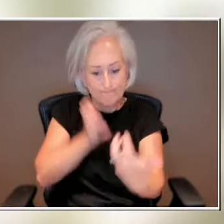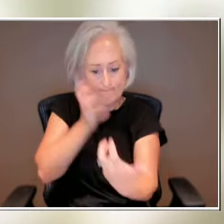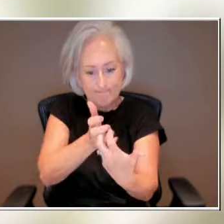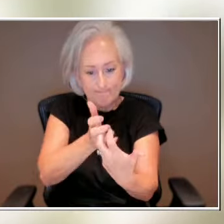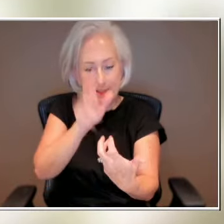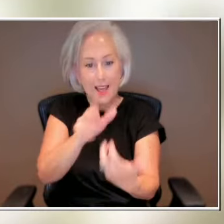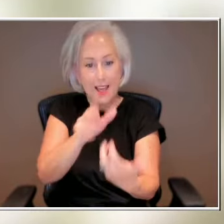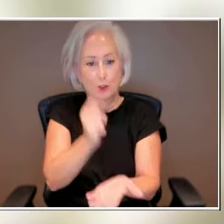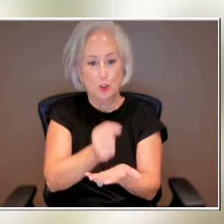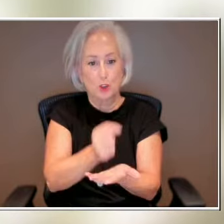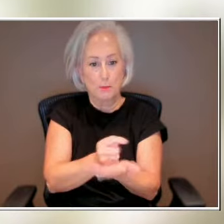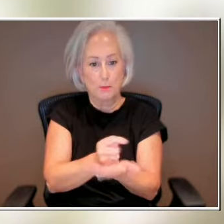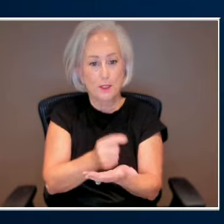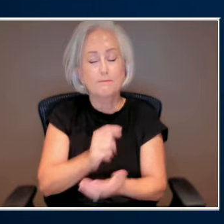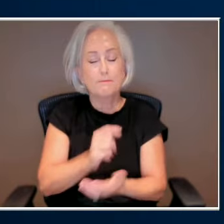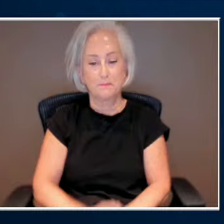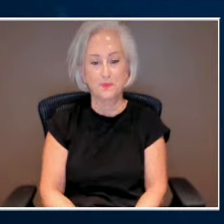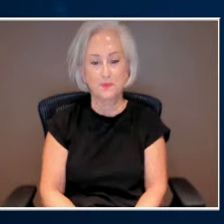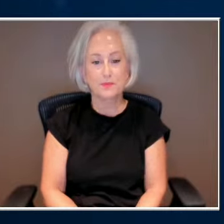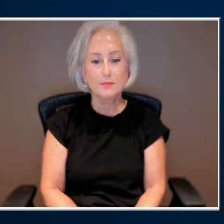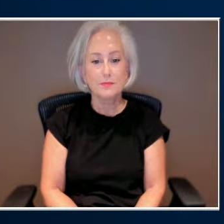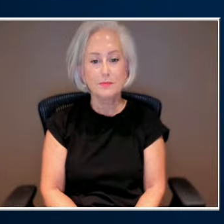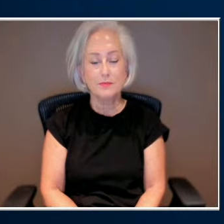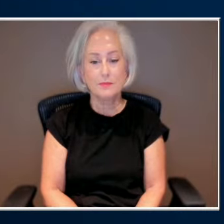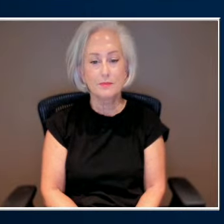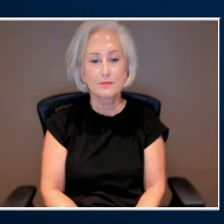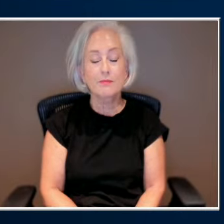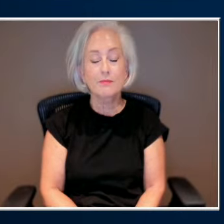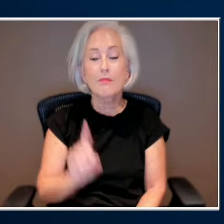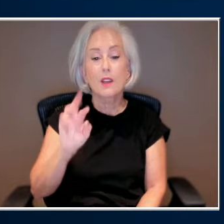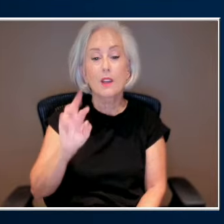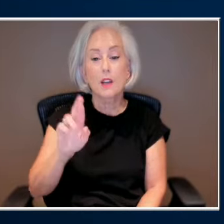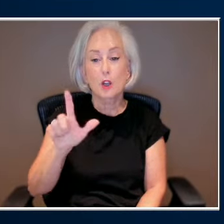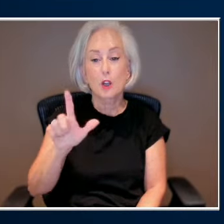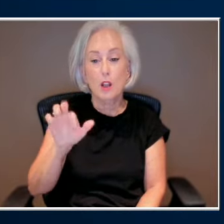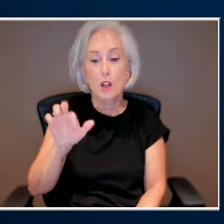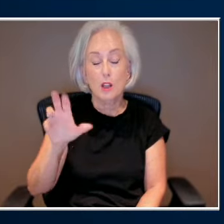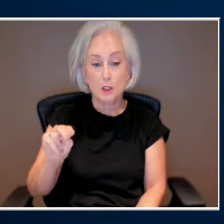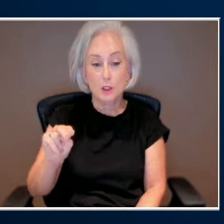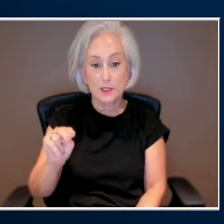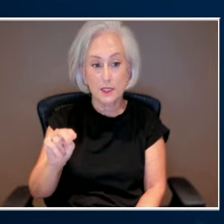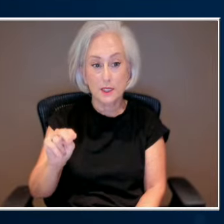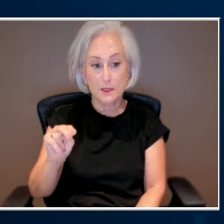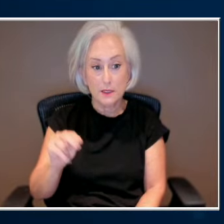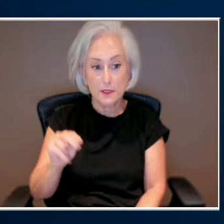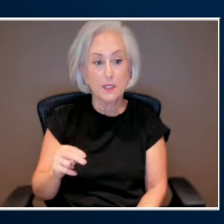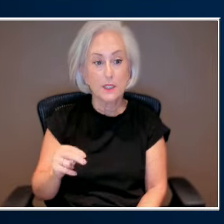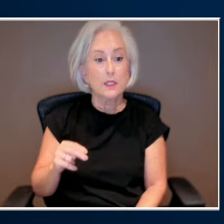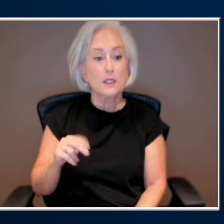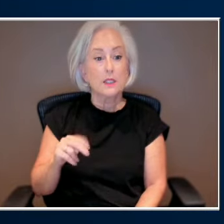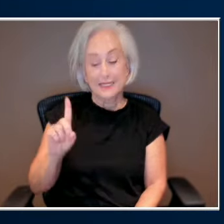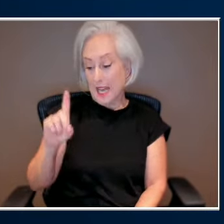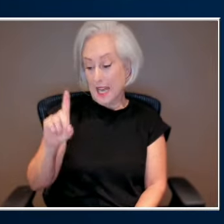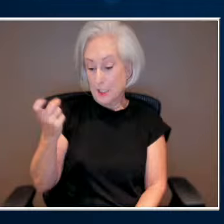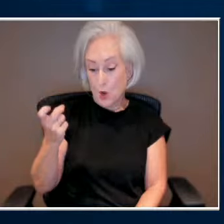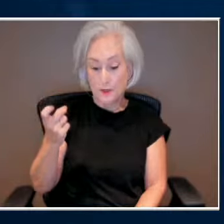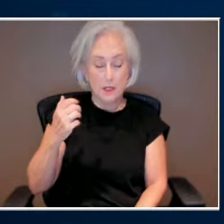that cancer. Dr. Larson, does the workup or diagnosis process differ for men and women when it comes to breast